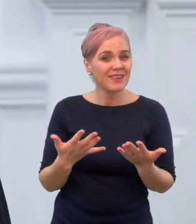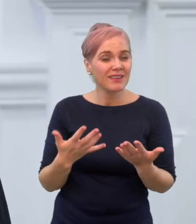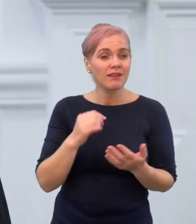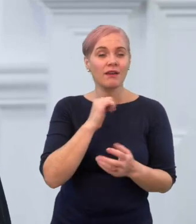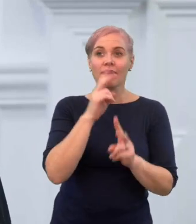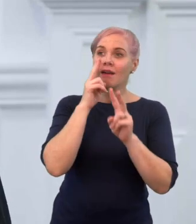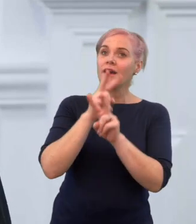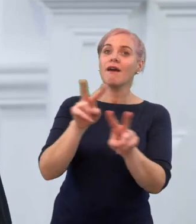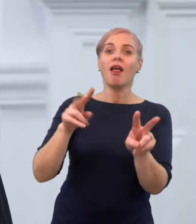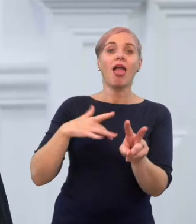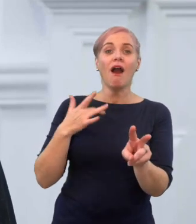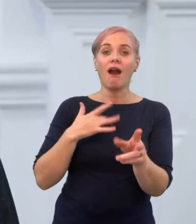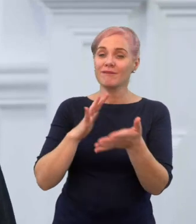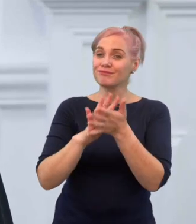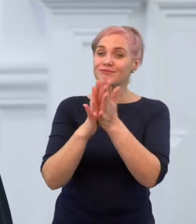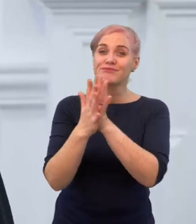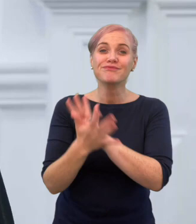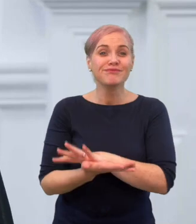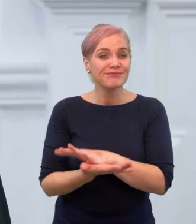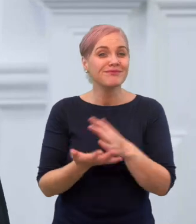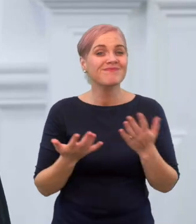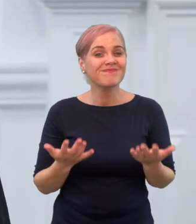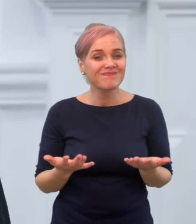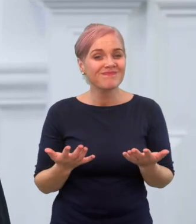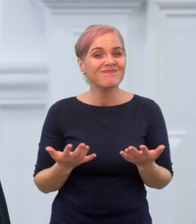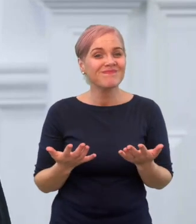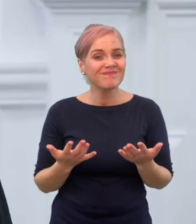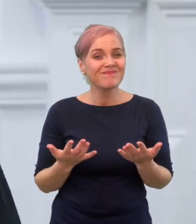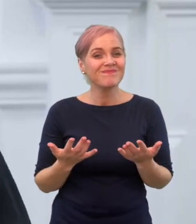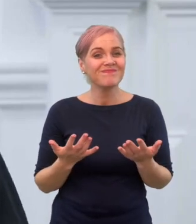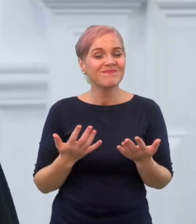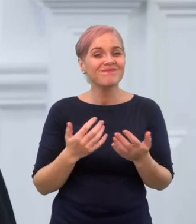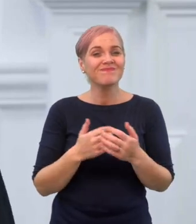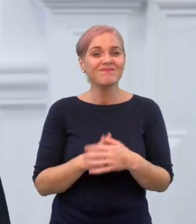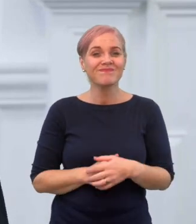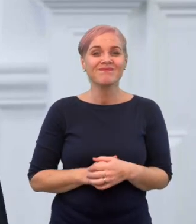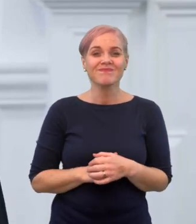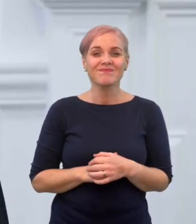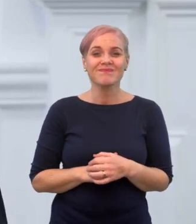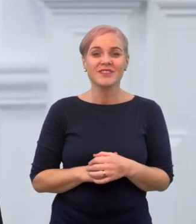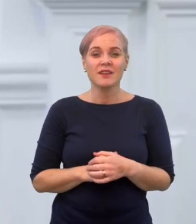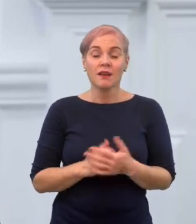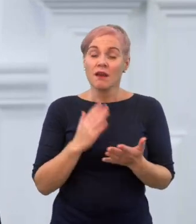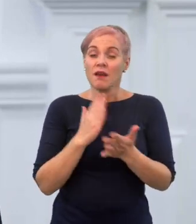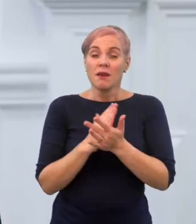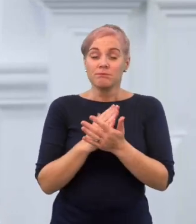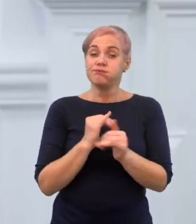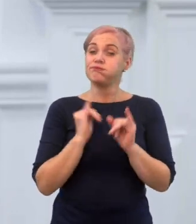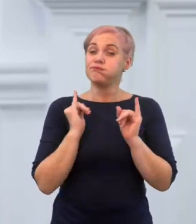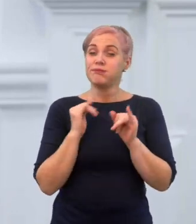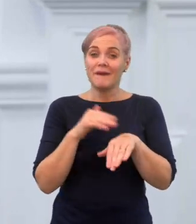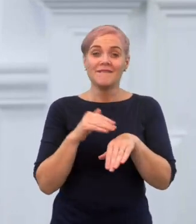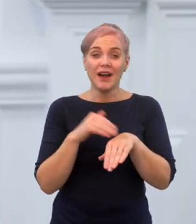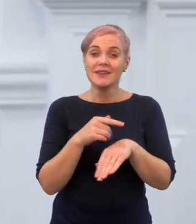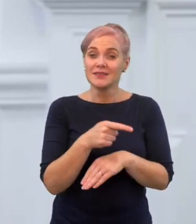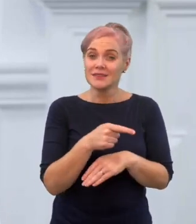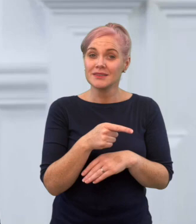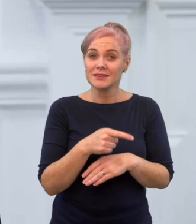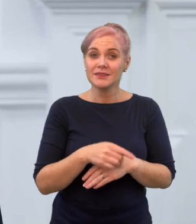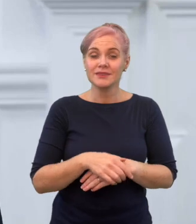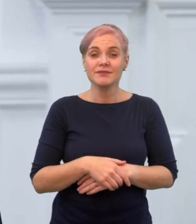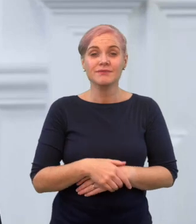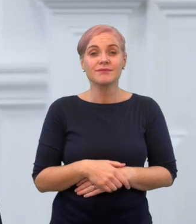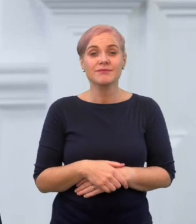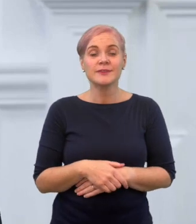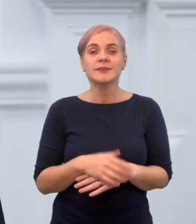his the way he interacts with the family, the way he sees life. It has a real